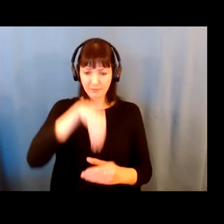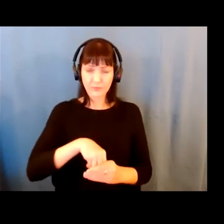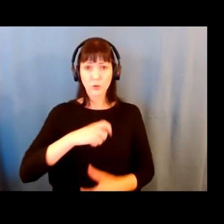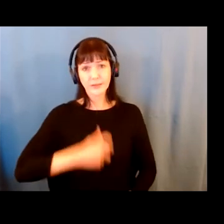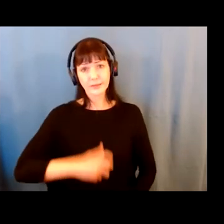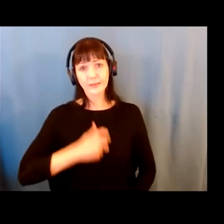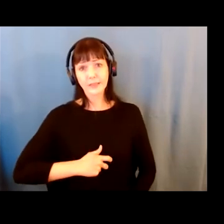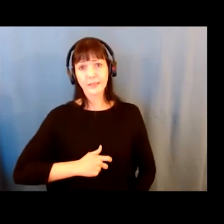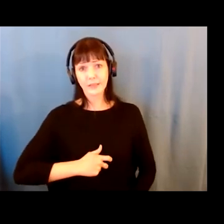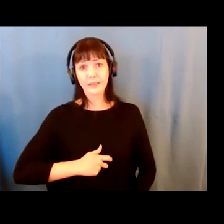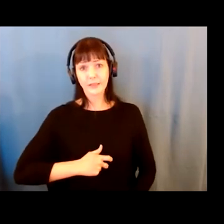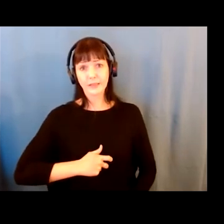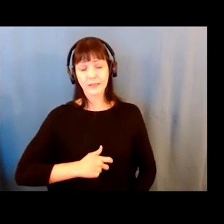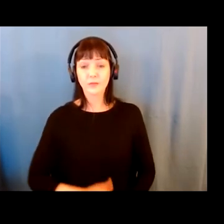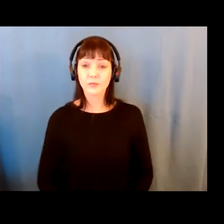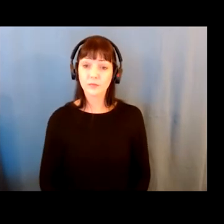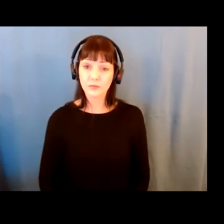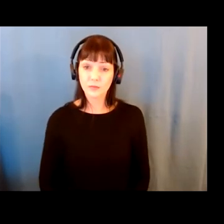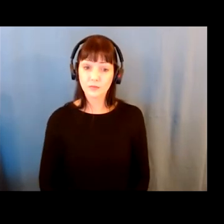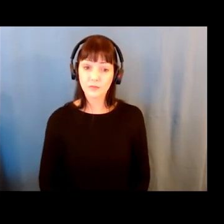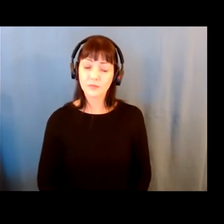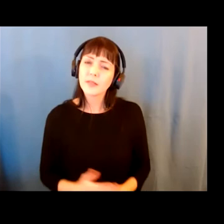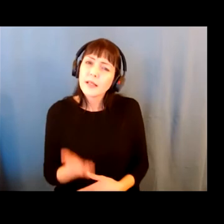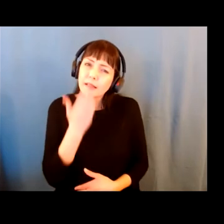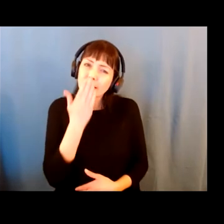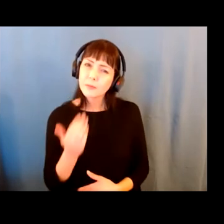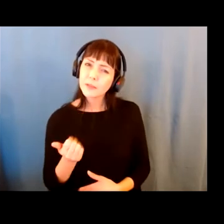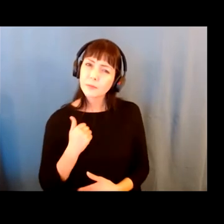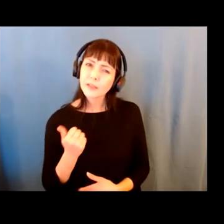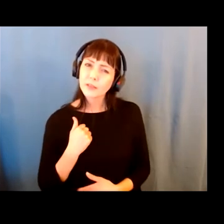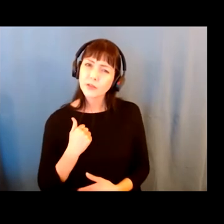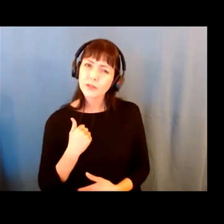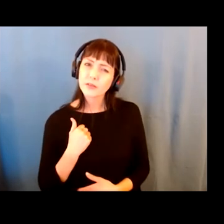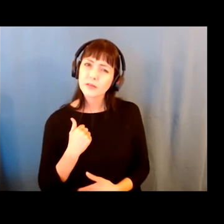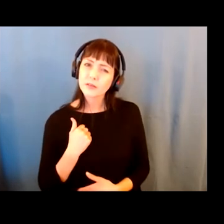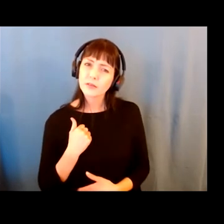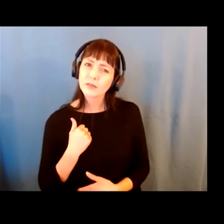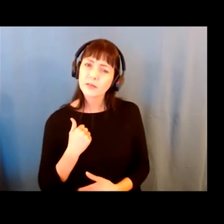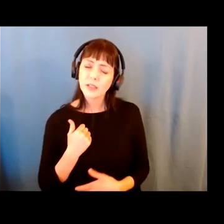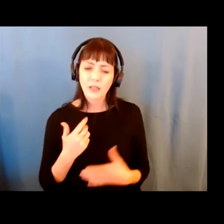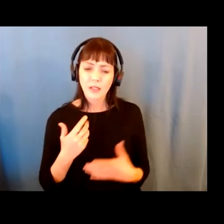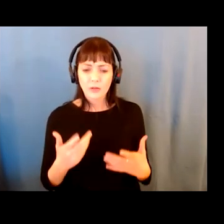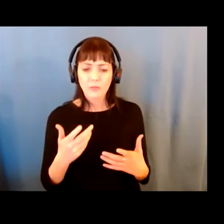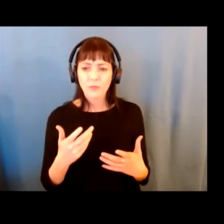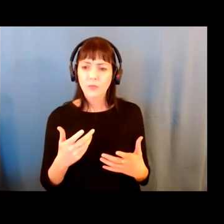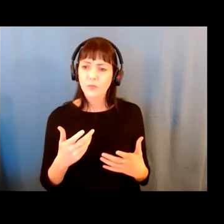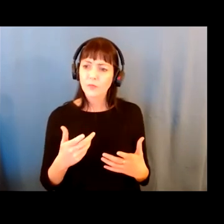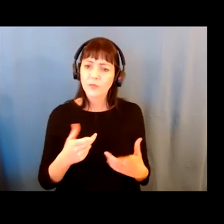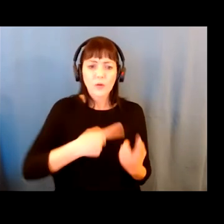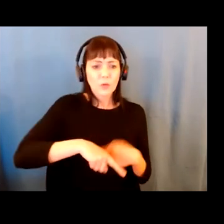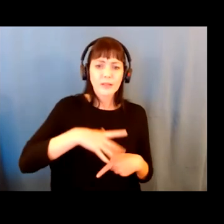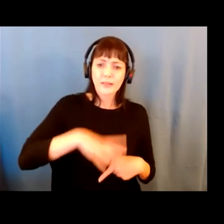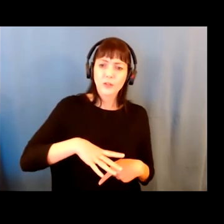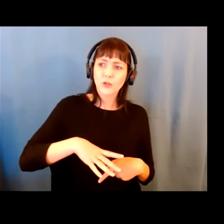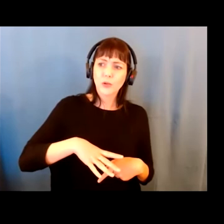But there's that expectation that we do that emotional labour, that we are constantly on,